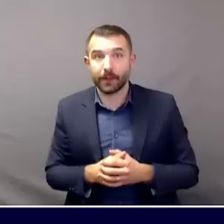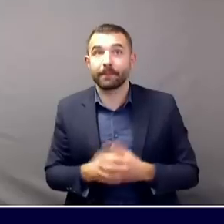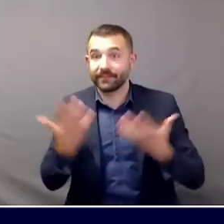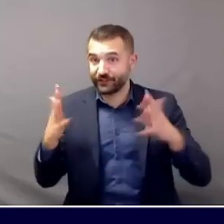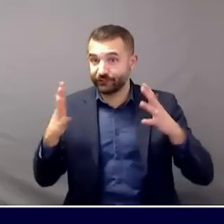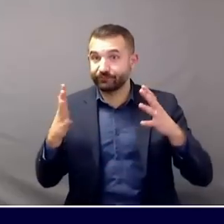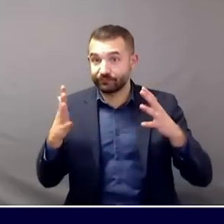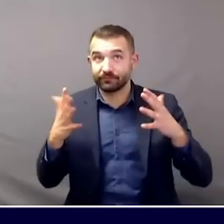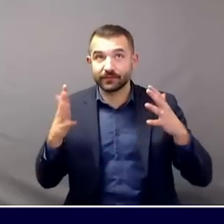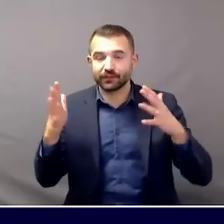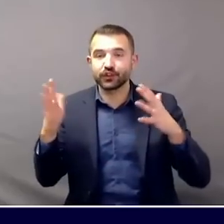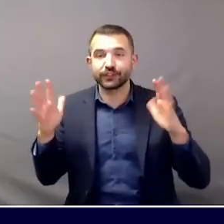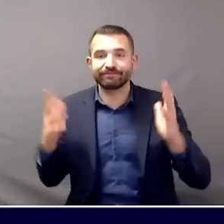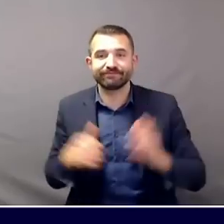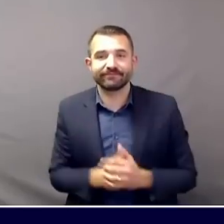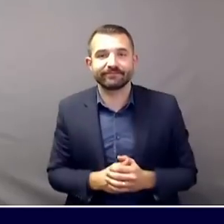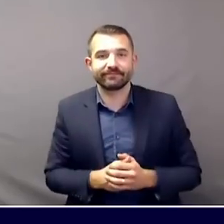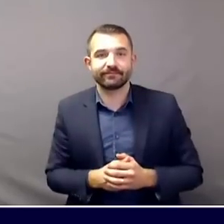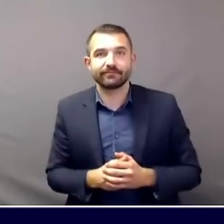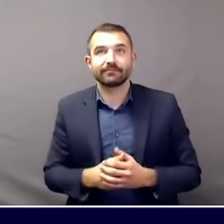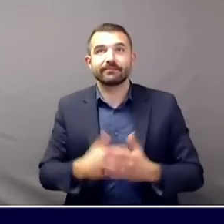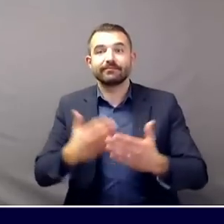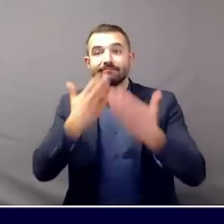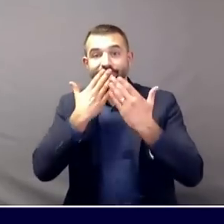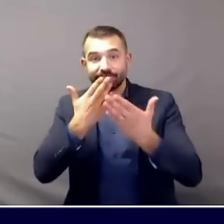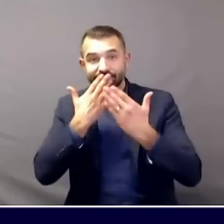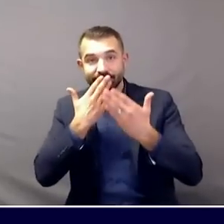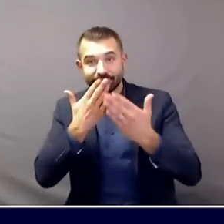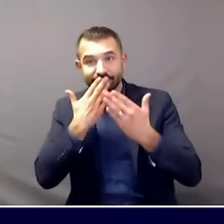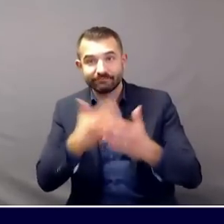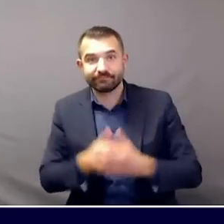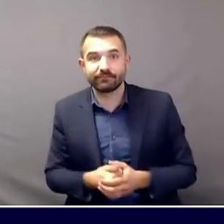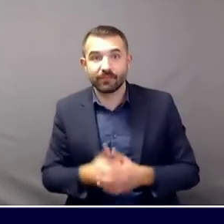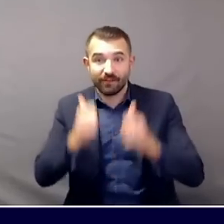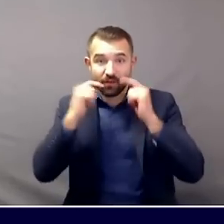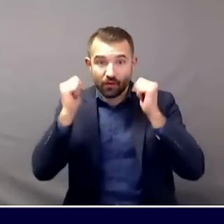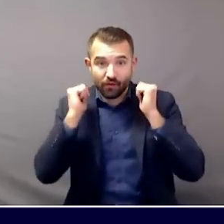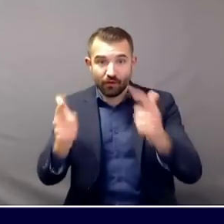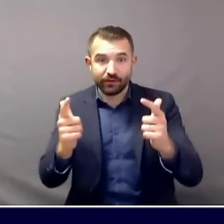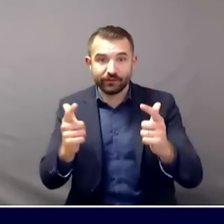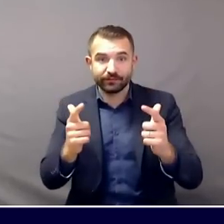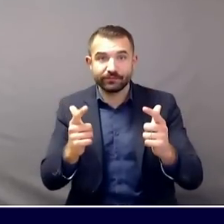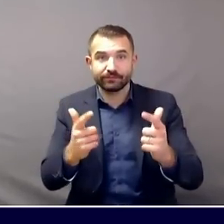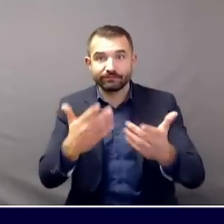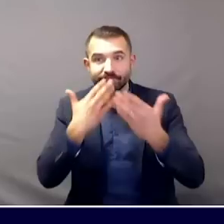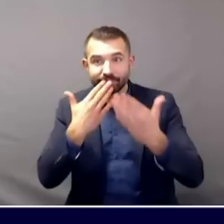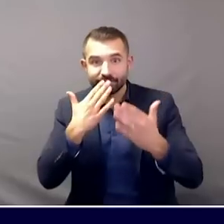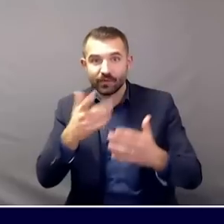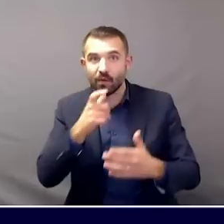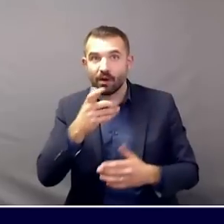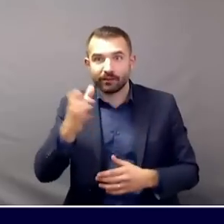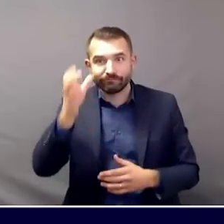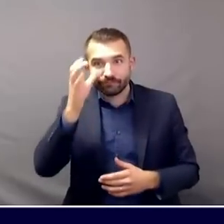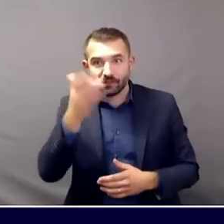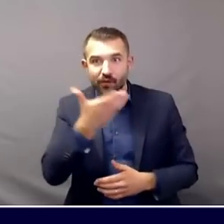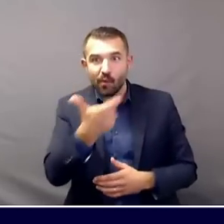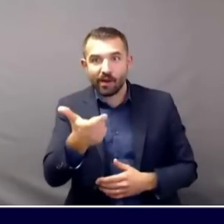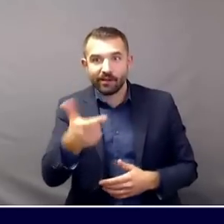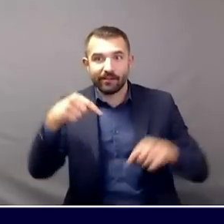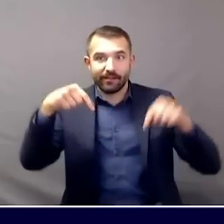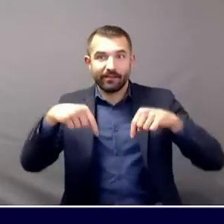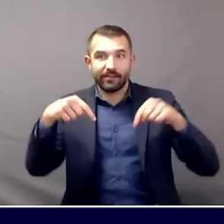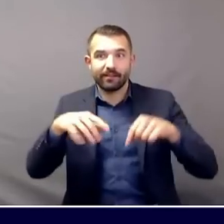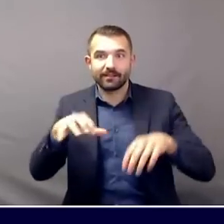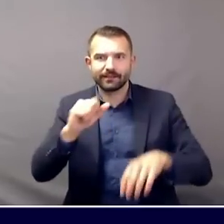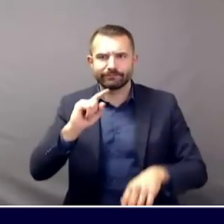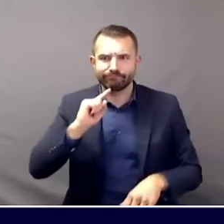it, Governor. Well, thank you again, all of you. Those listening, I know that you're taking this very seriously, and that's why